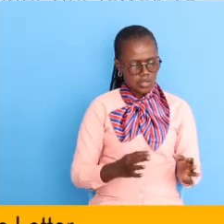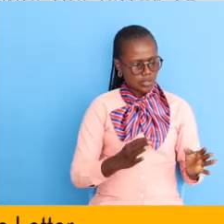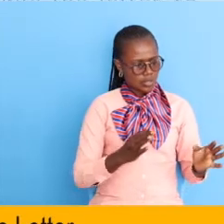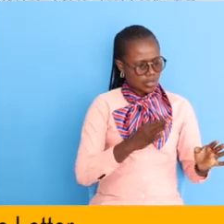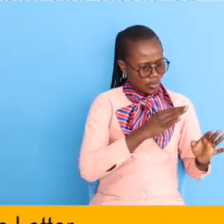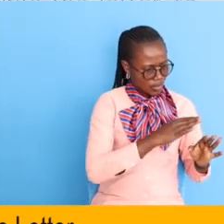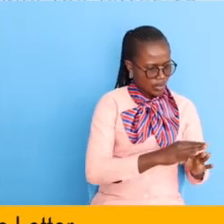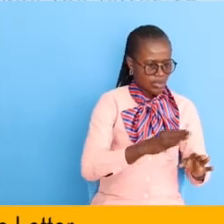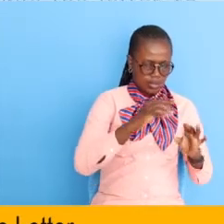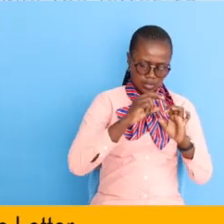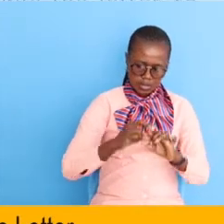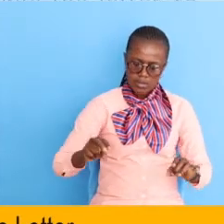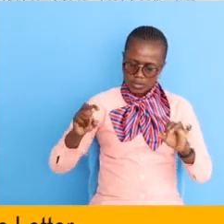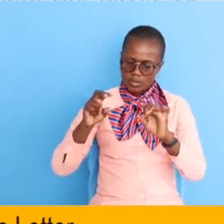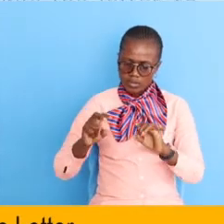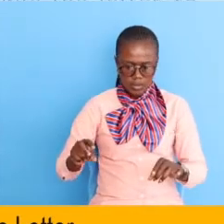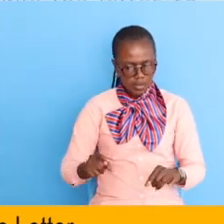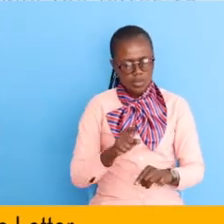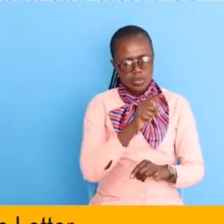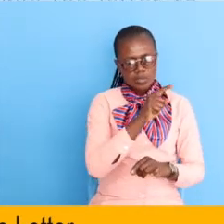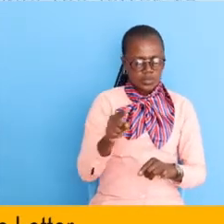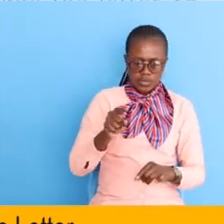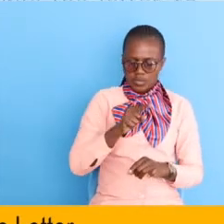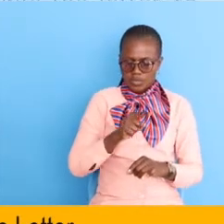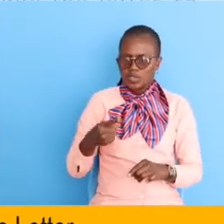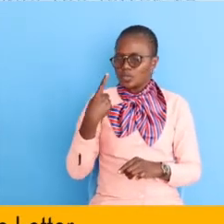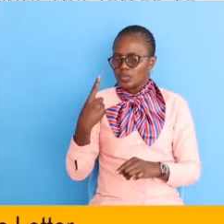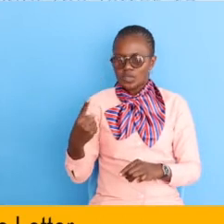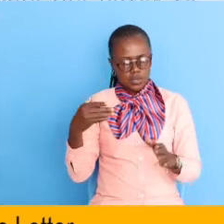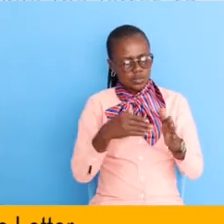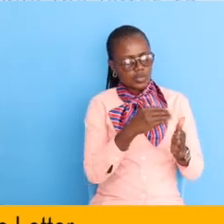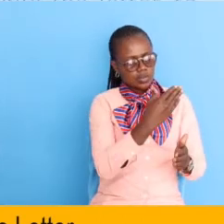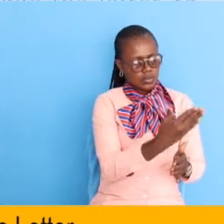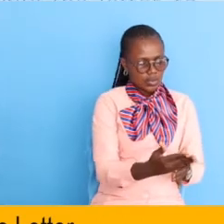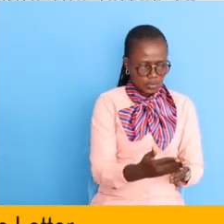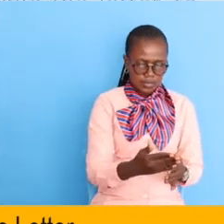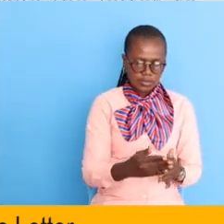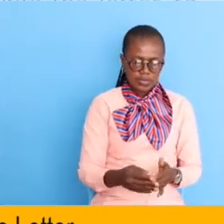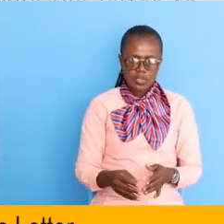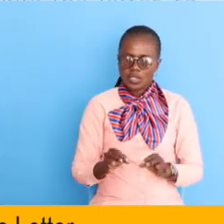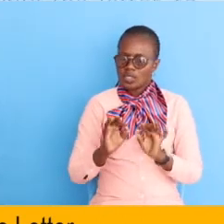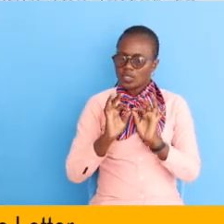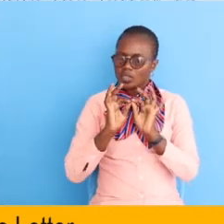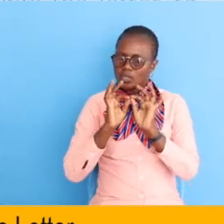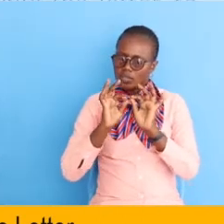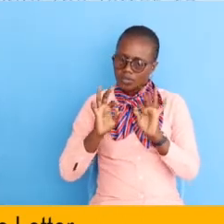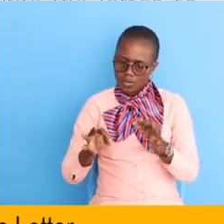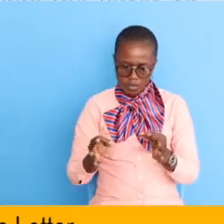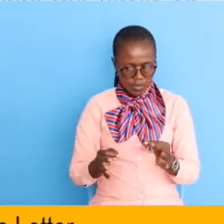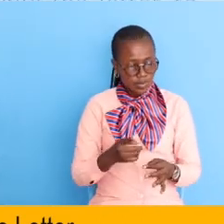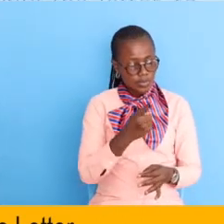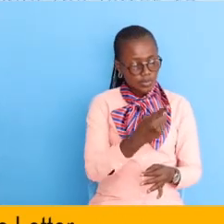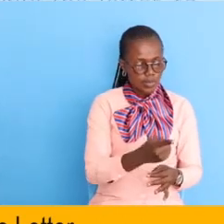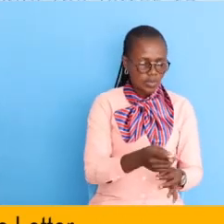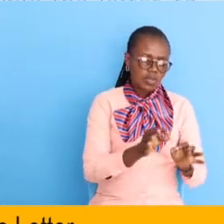going through line after the other, I would want you now to see how best you can write a